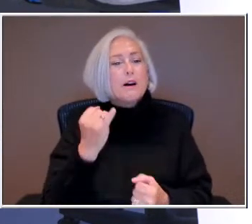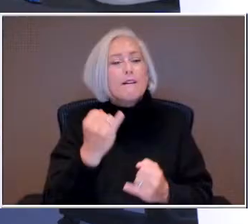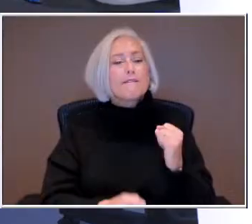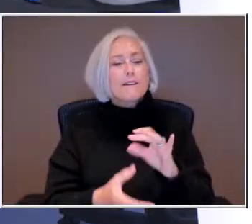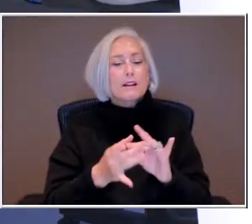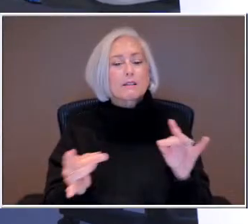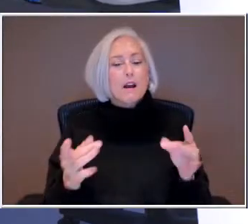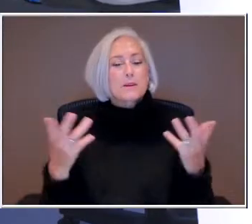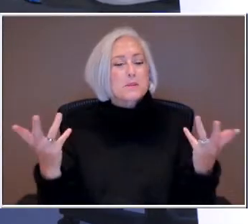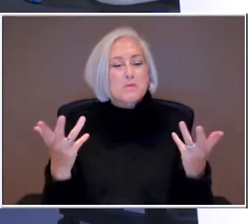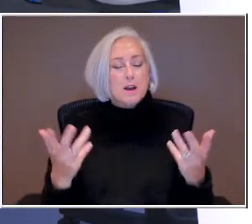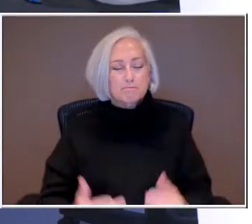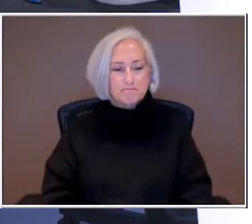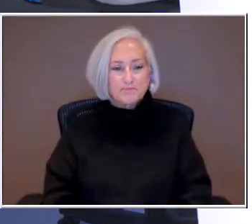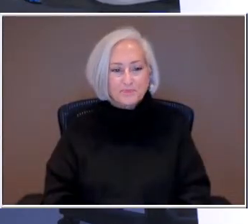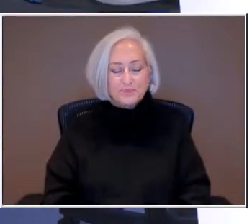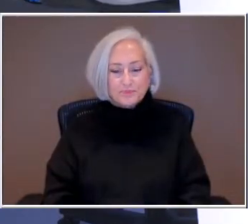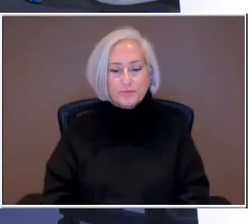story to be?